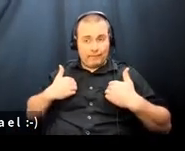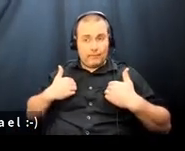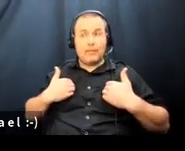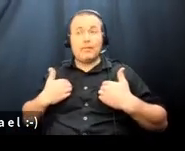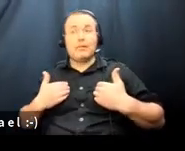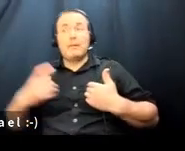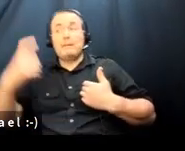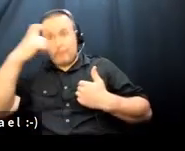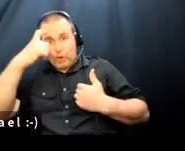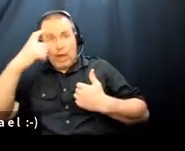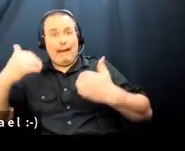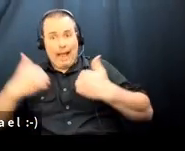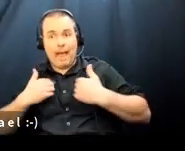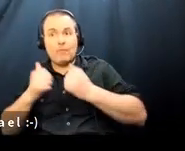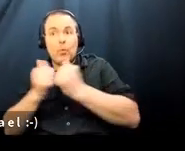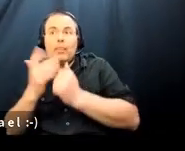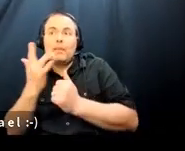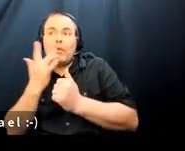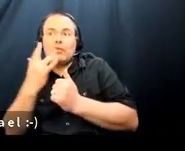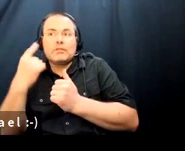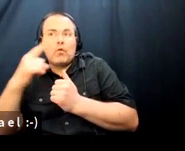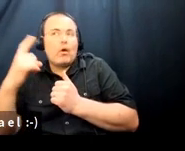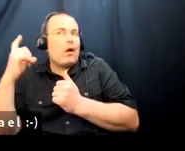with a preference for auditory input.